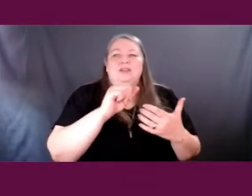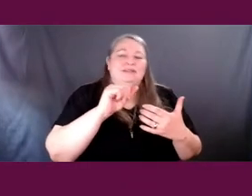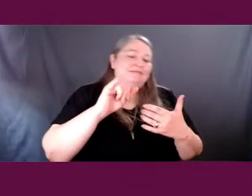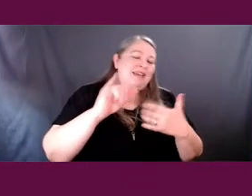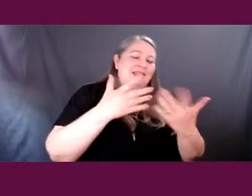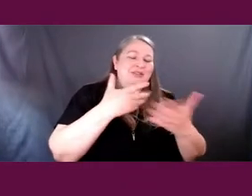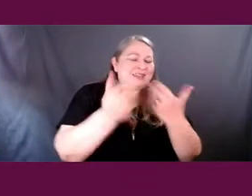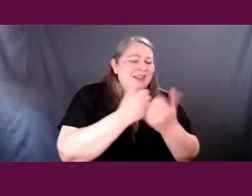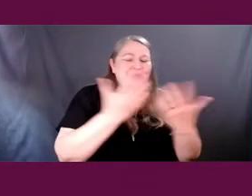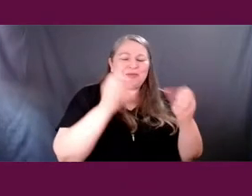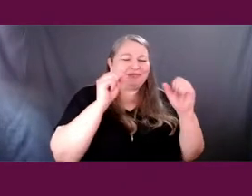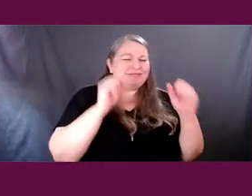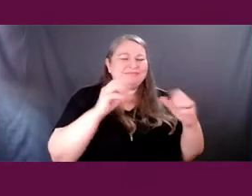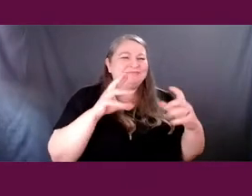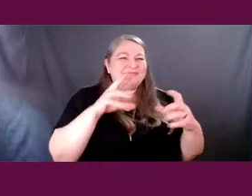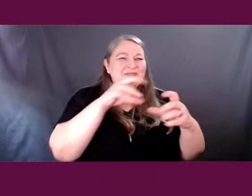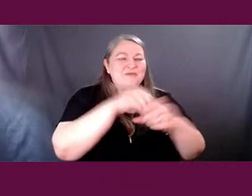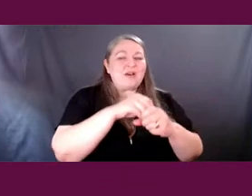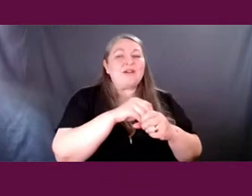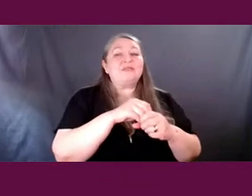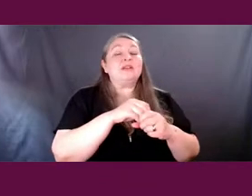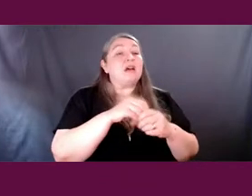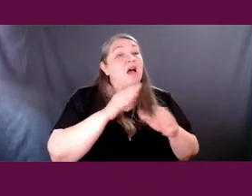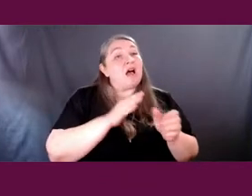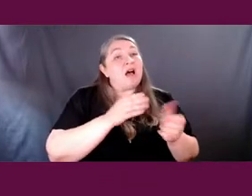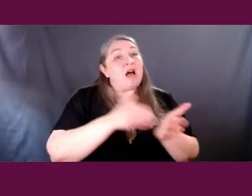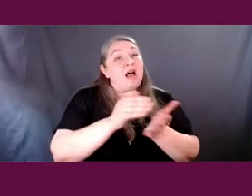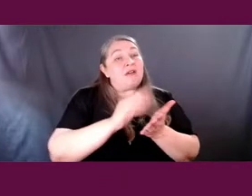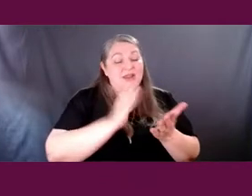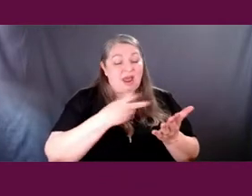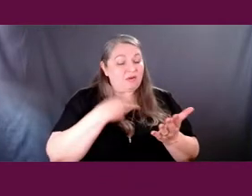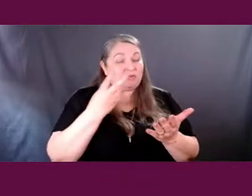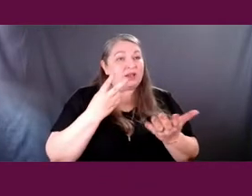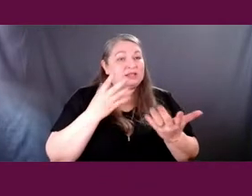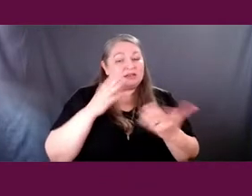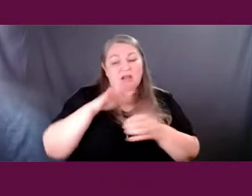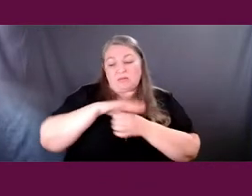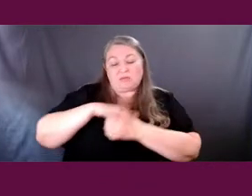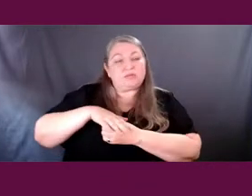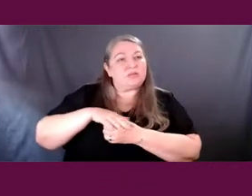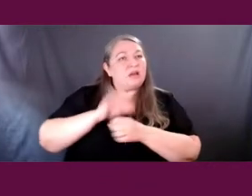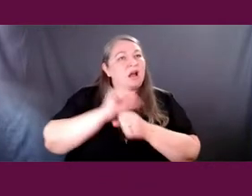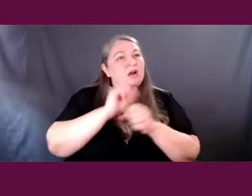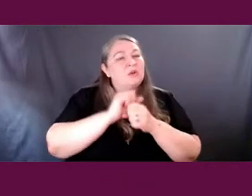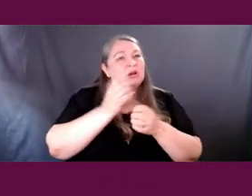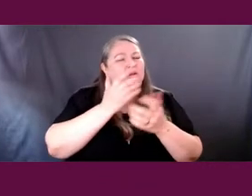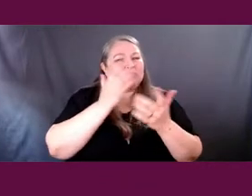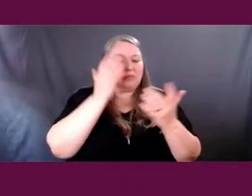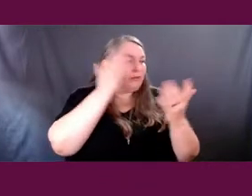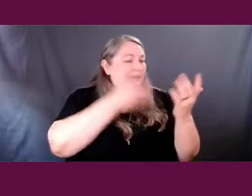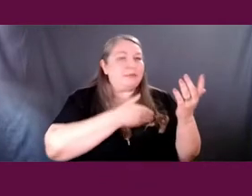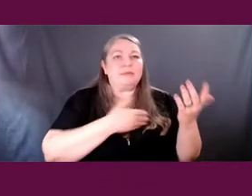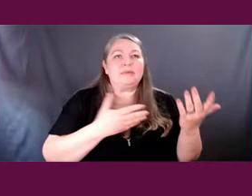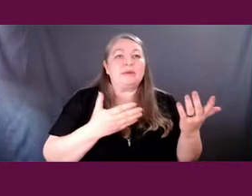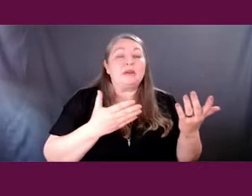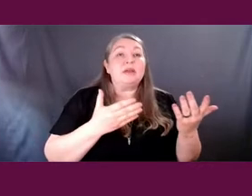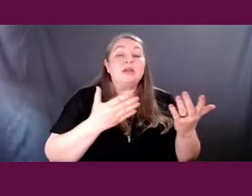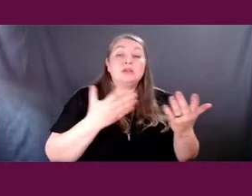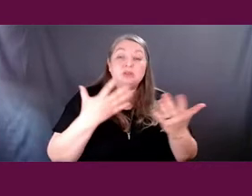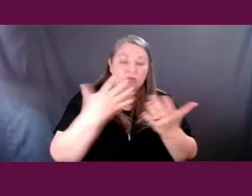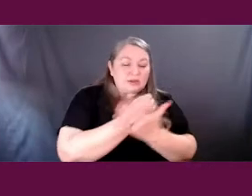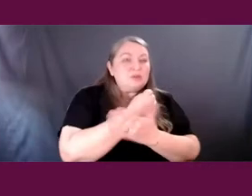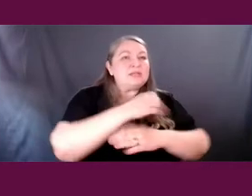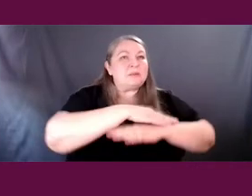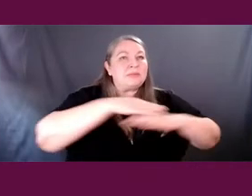our voices go unheard and our work overlooked. So the importance of acknowledgement and utilizing platforms like this